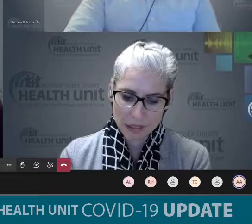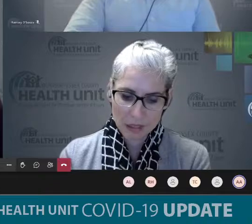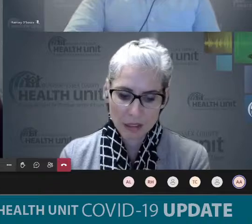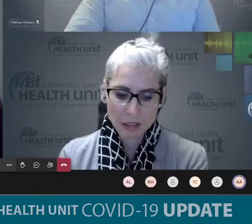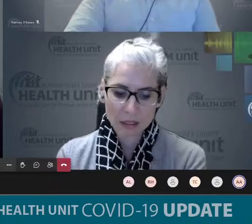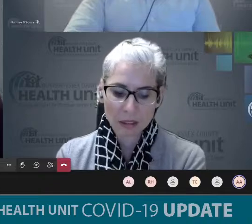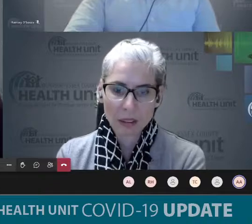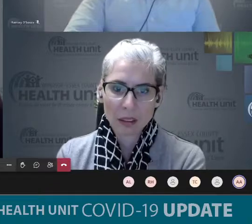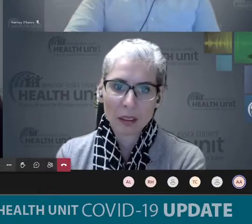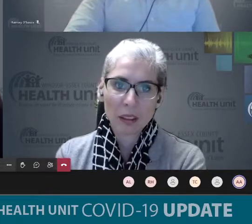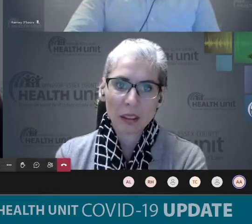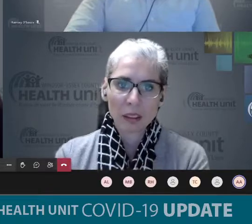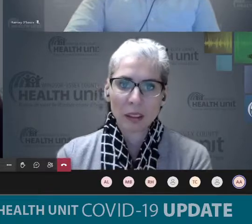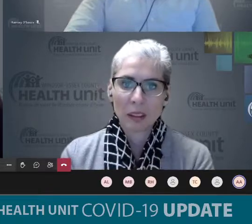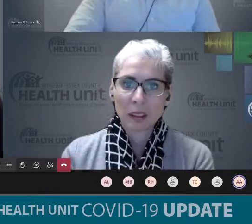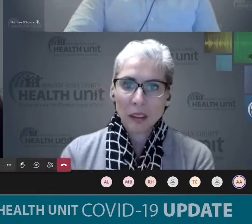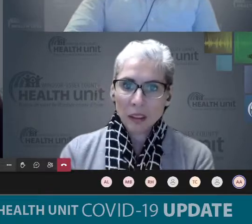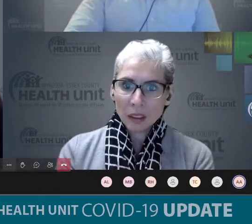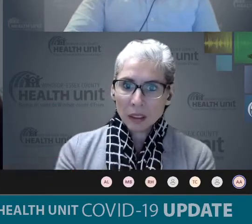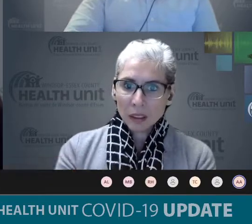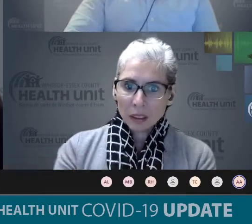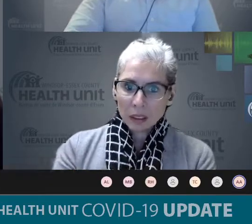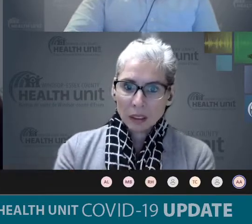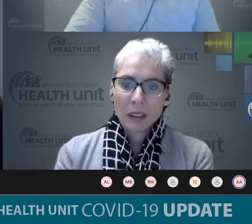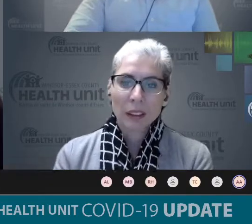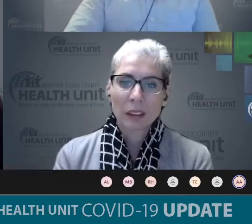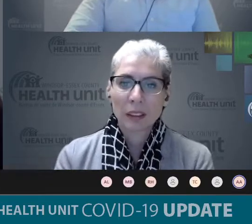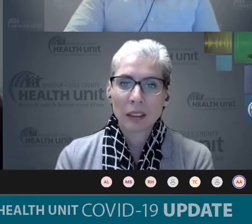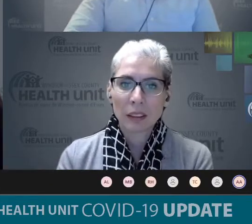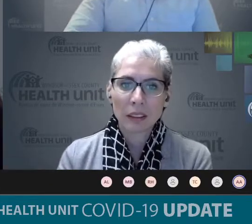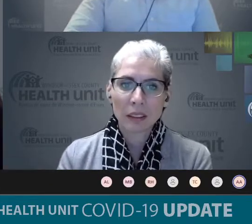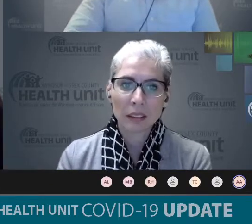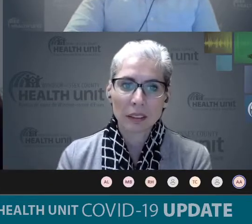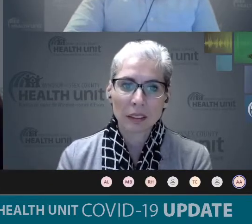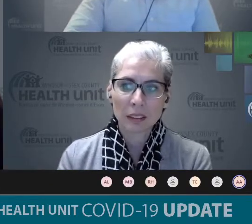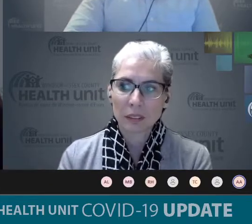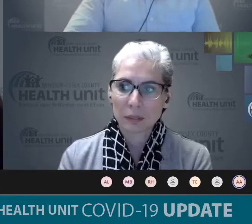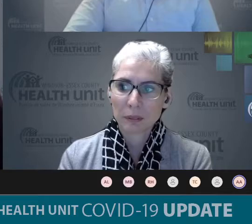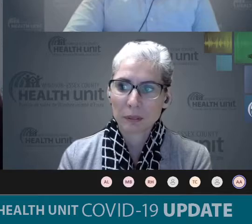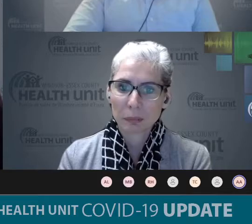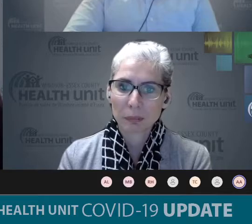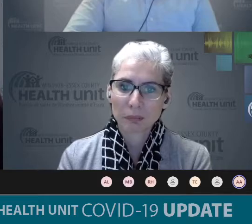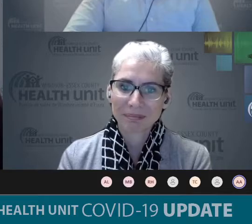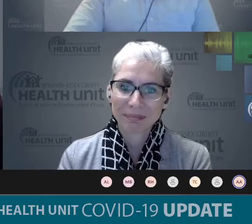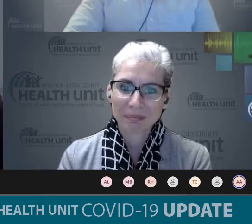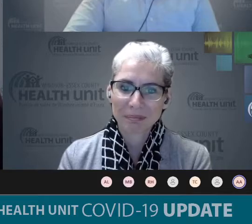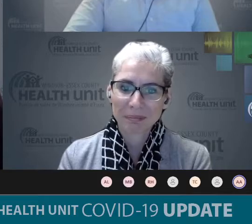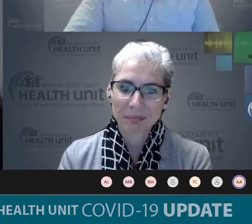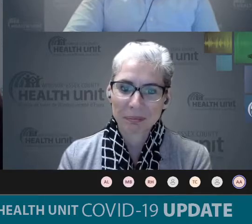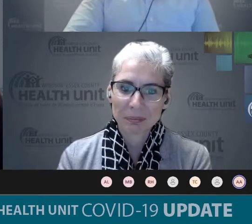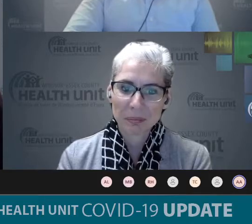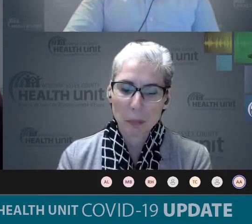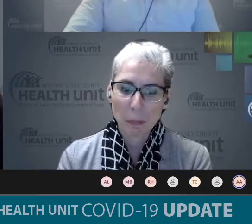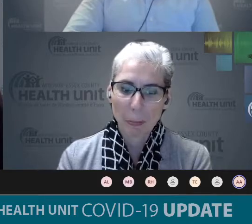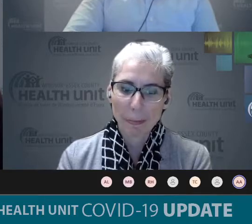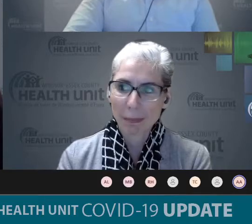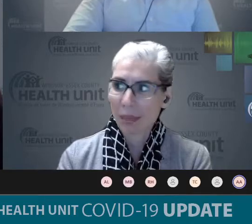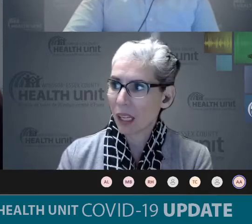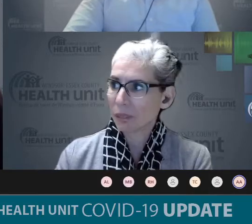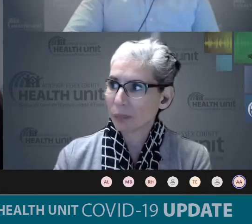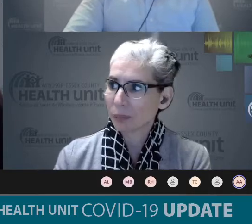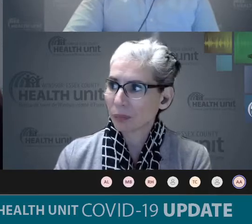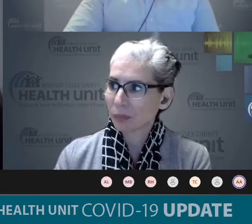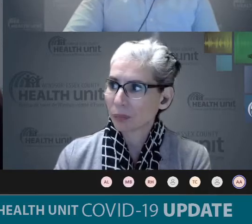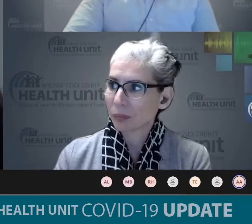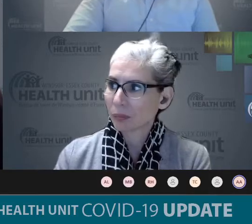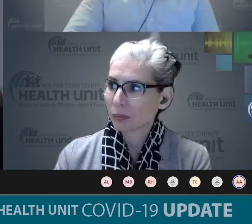Nicole Dupuis, our MOH, Dr. Nessa Thury, and our Manager of Epidemiology, Ramsey D'Souza. We will start today with some opening